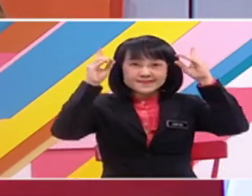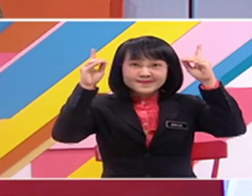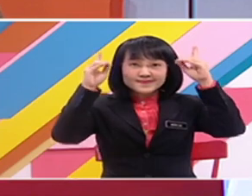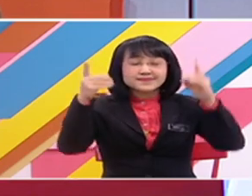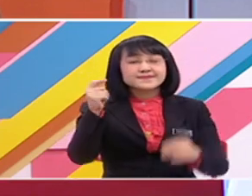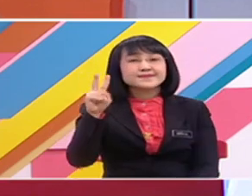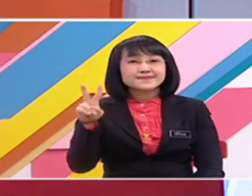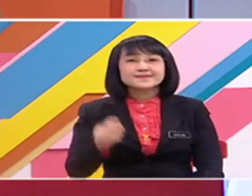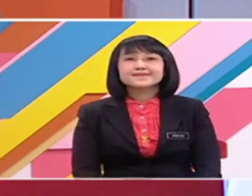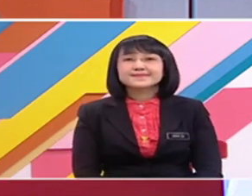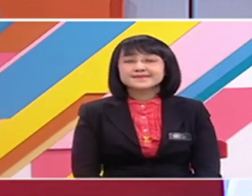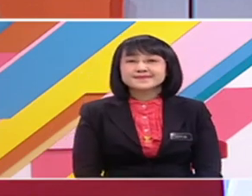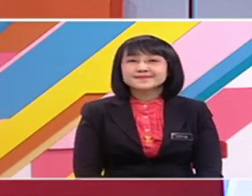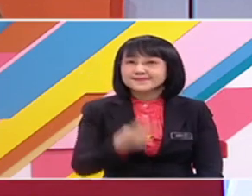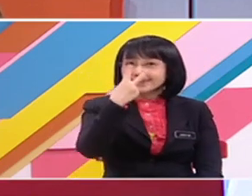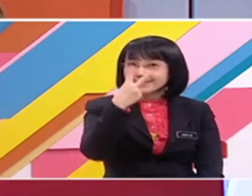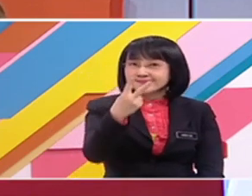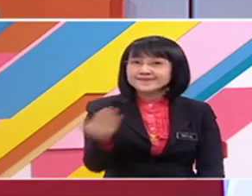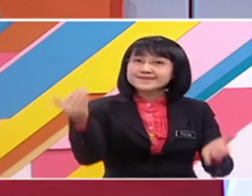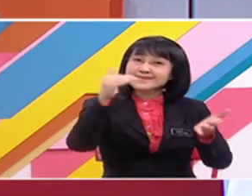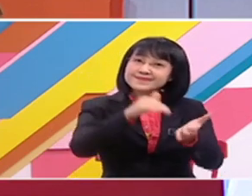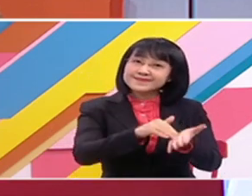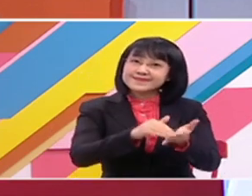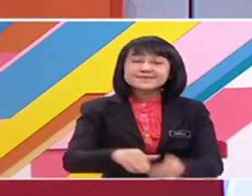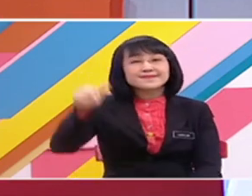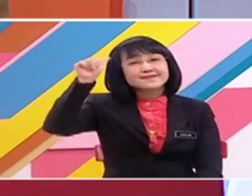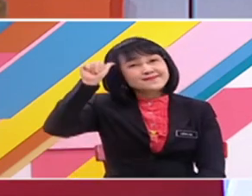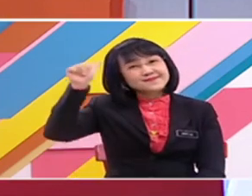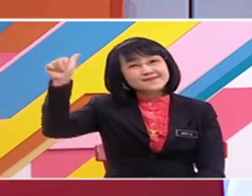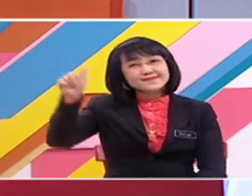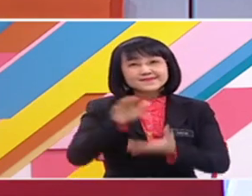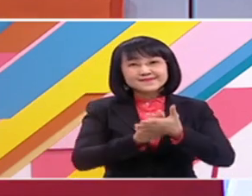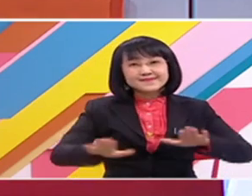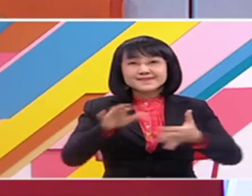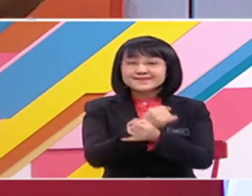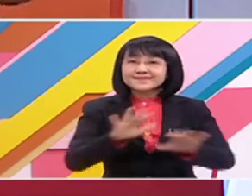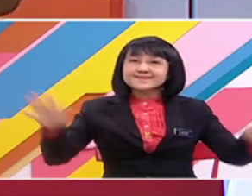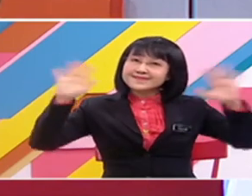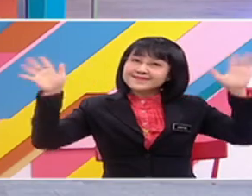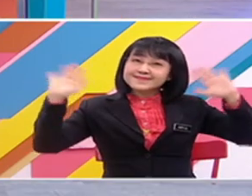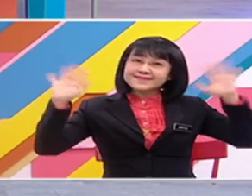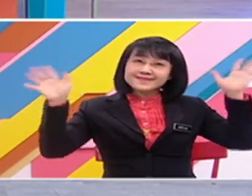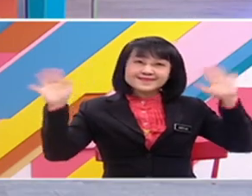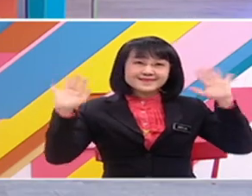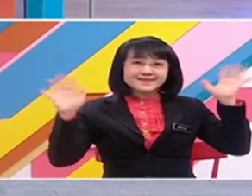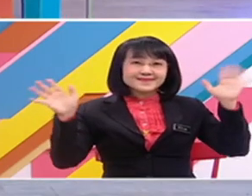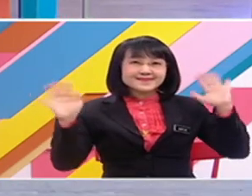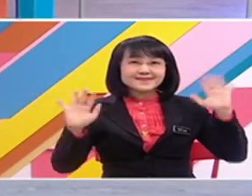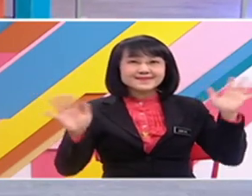that. I'll see you again after this. Thank you for tuning in. Assalamualaikum, salam sejahtera, and bye.